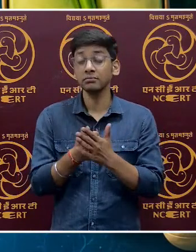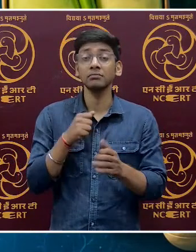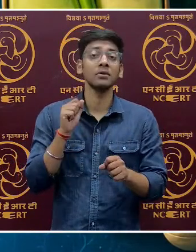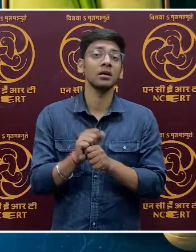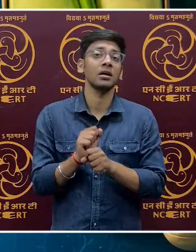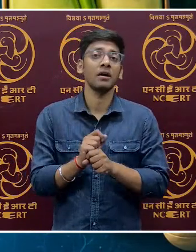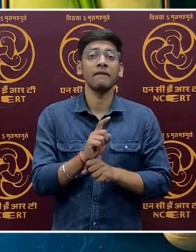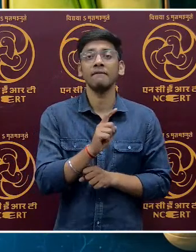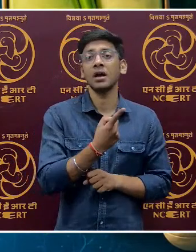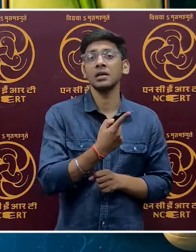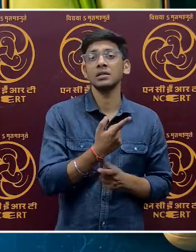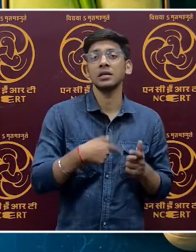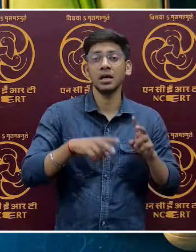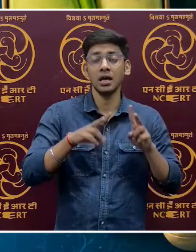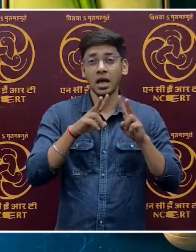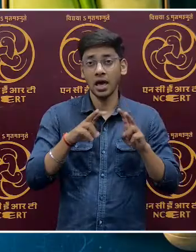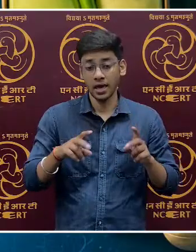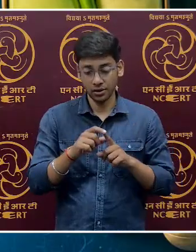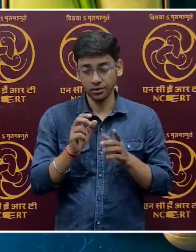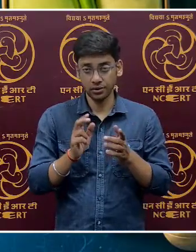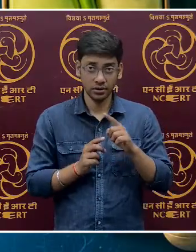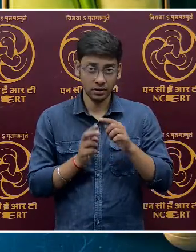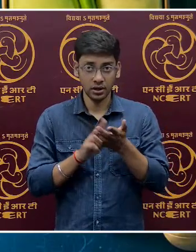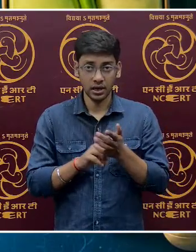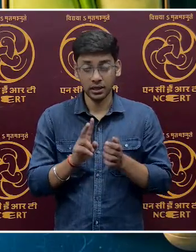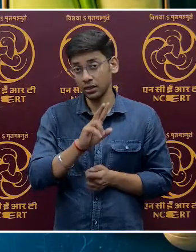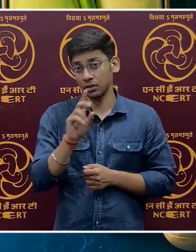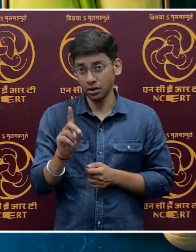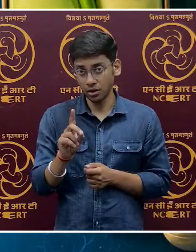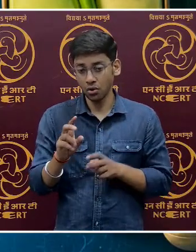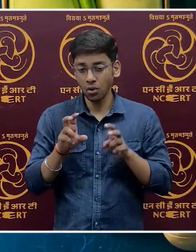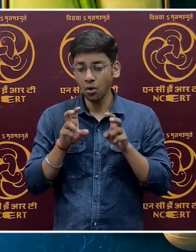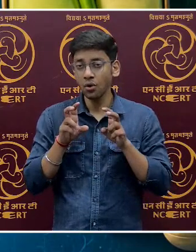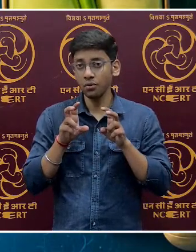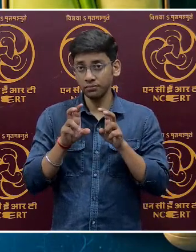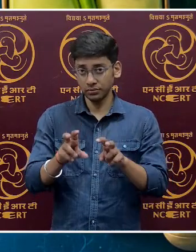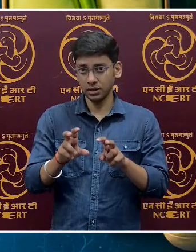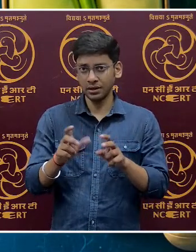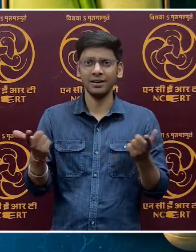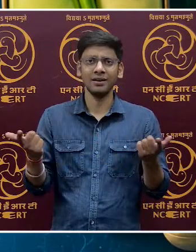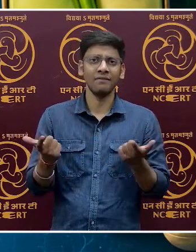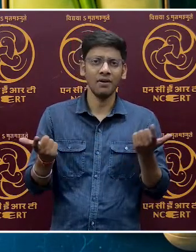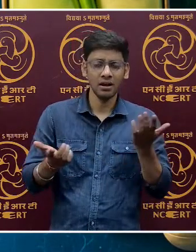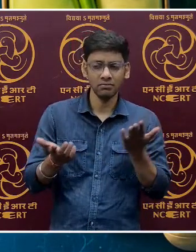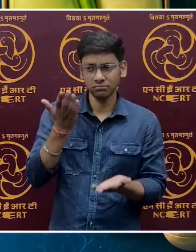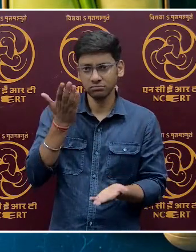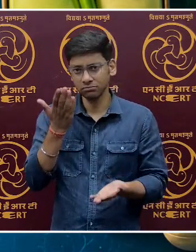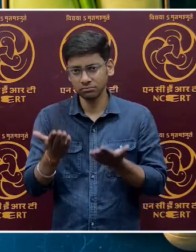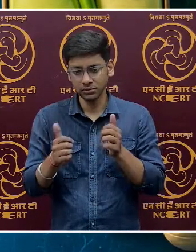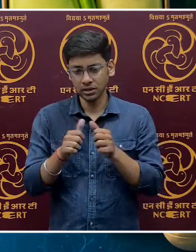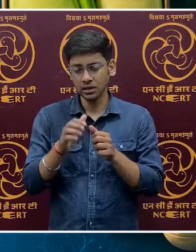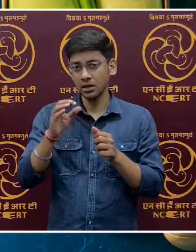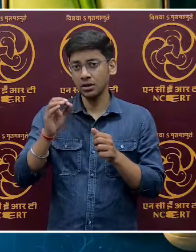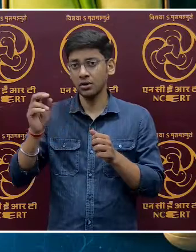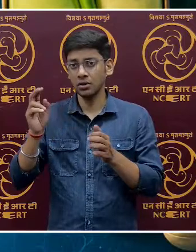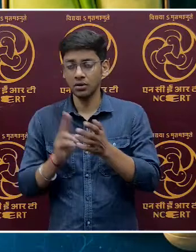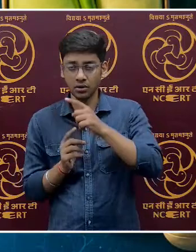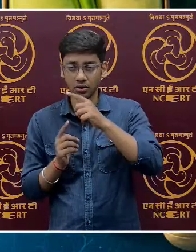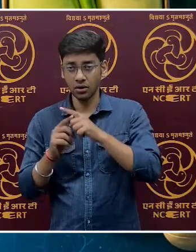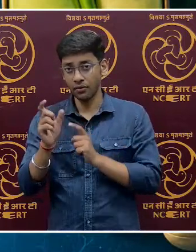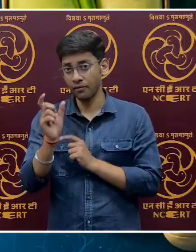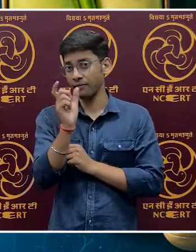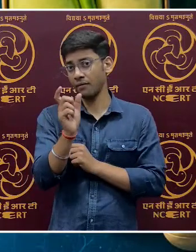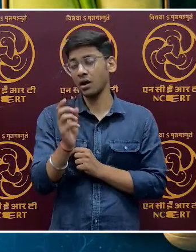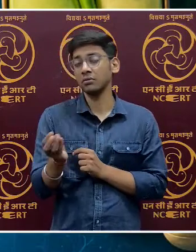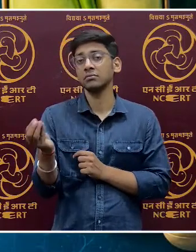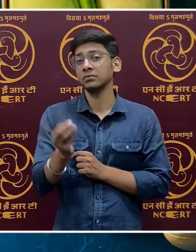The first one, to explore the content. The second one, to observe that why the comparative account word or comparison has been given. That's why